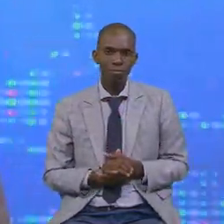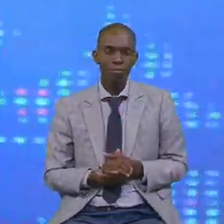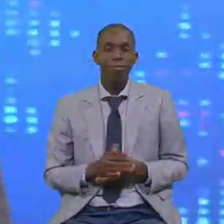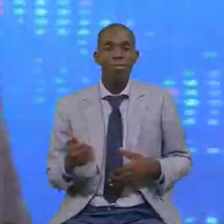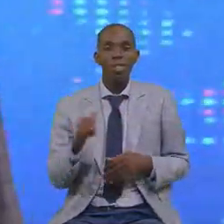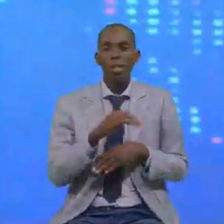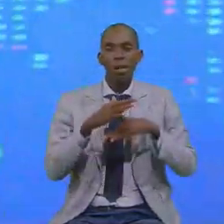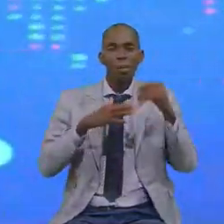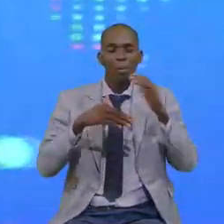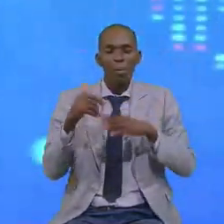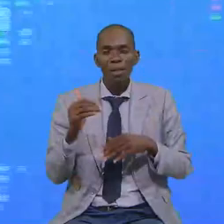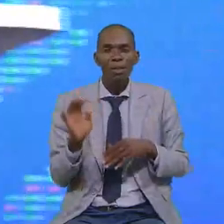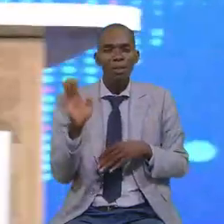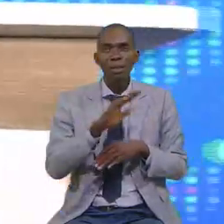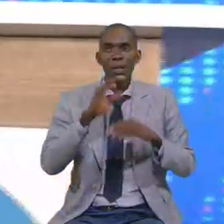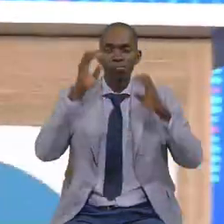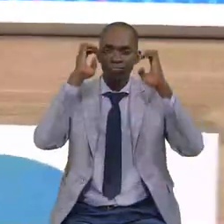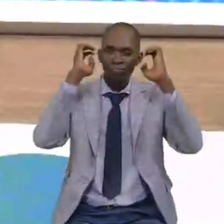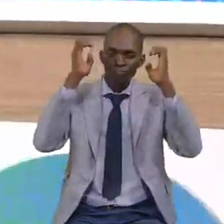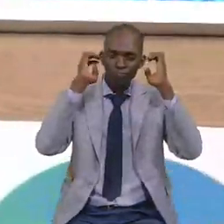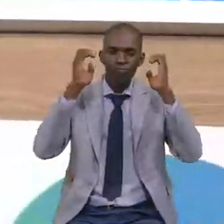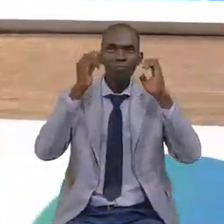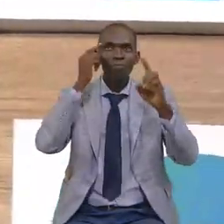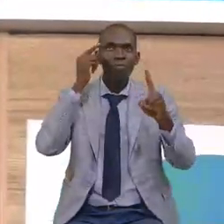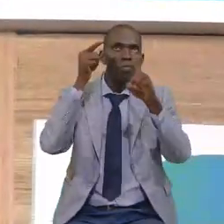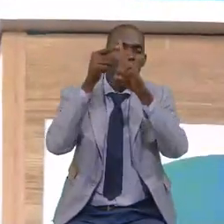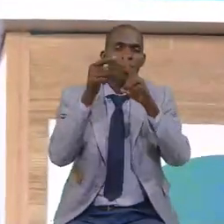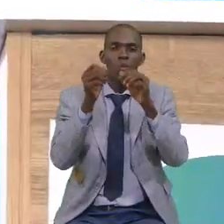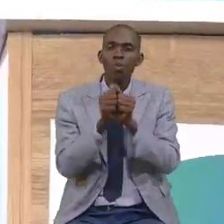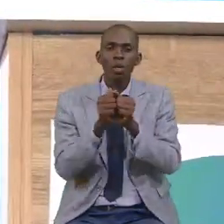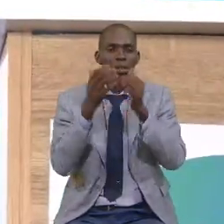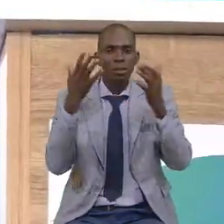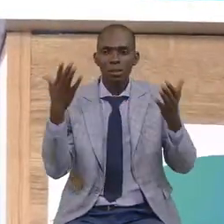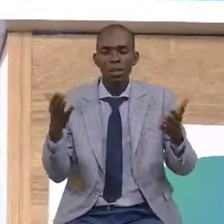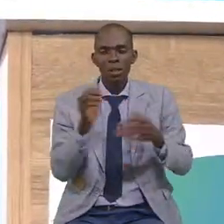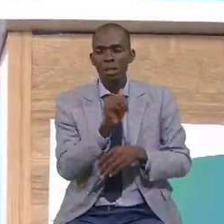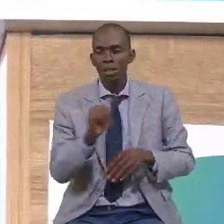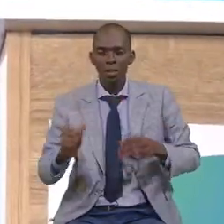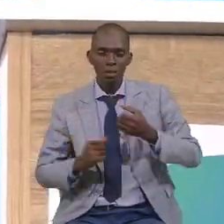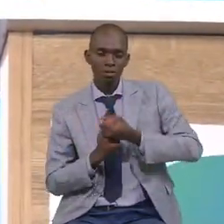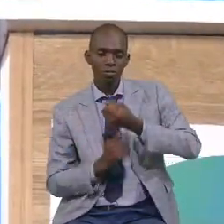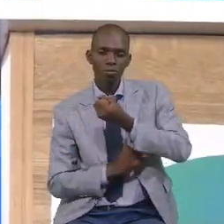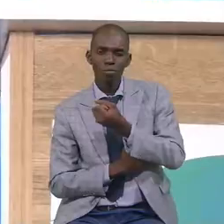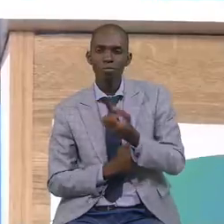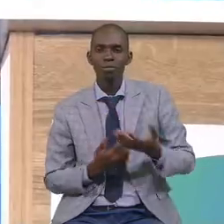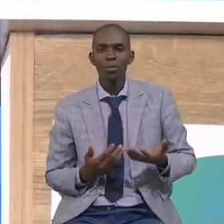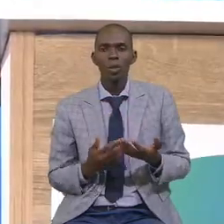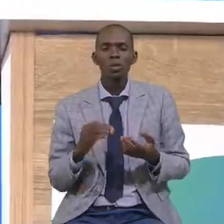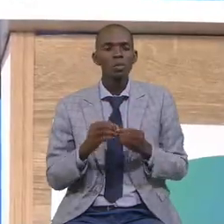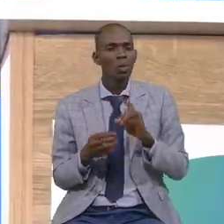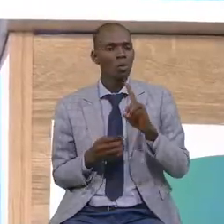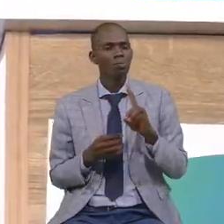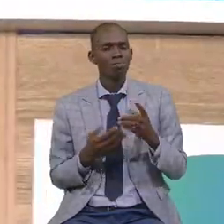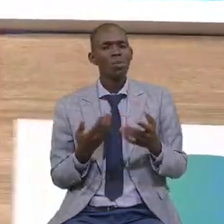their educational pursuit without a foundation. Number one, what does that